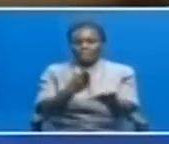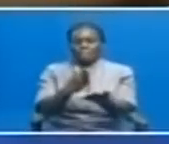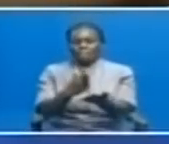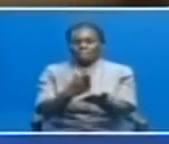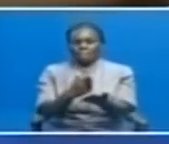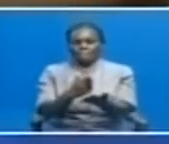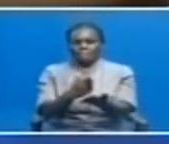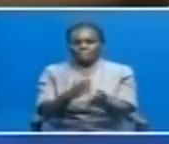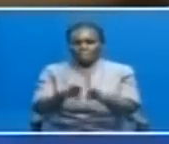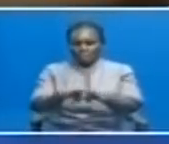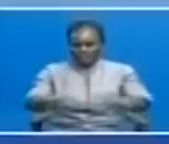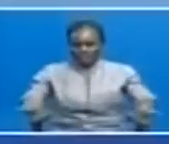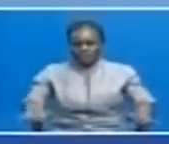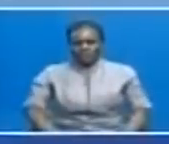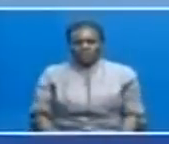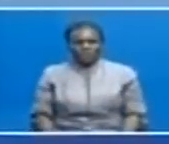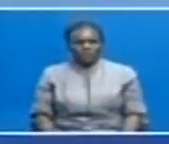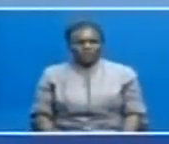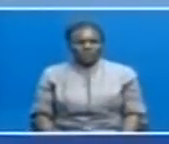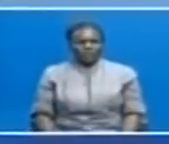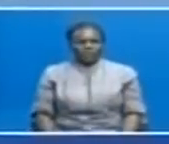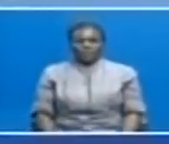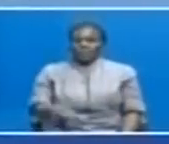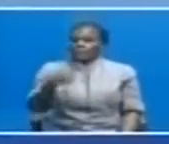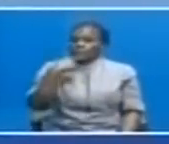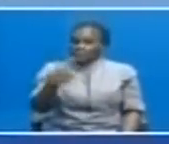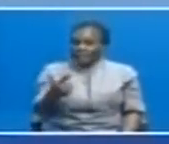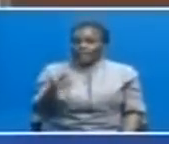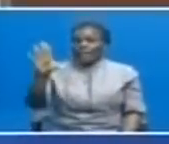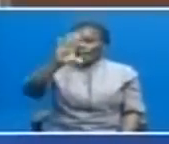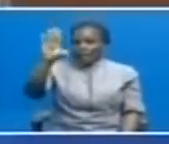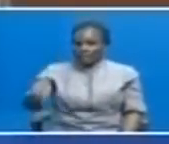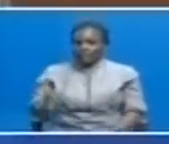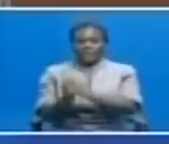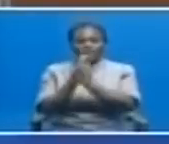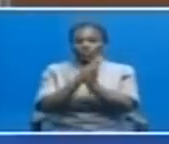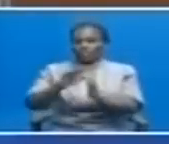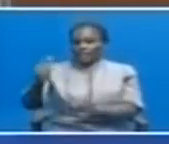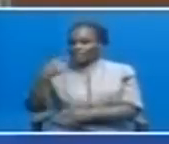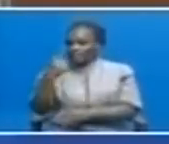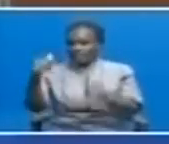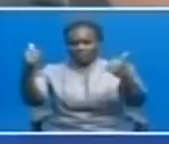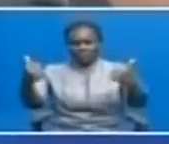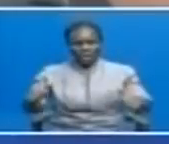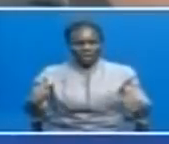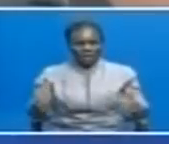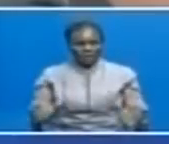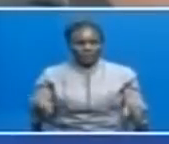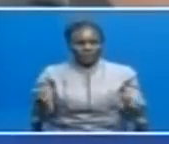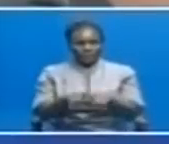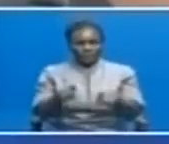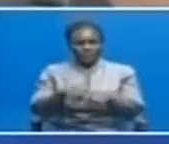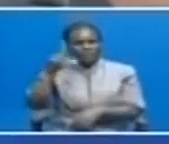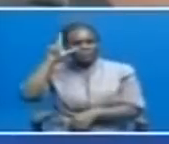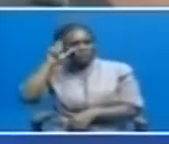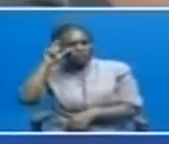this area have been poached. Alan is living to tell the African story in a way no one has. That's the name most photographed